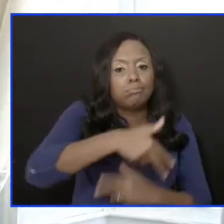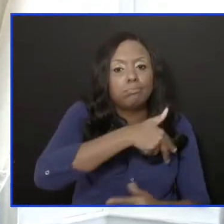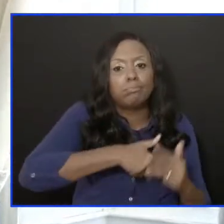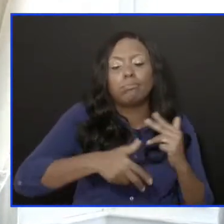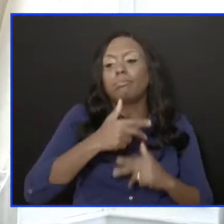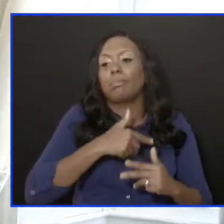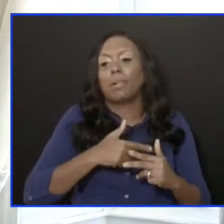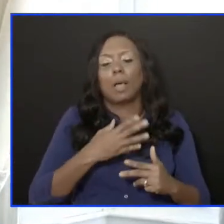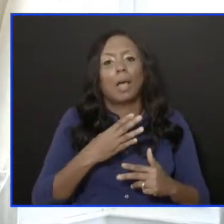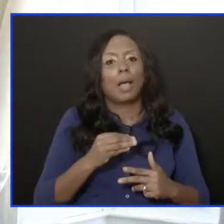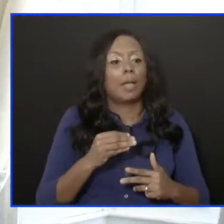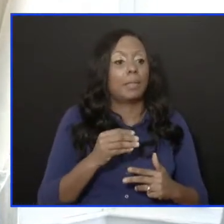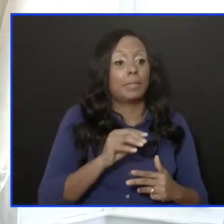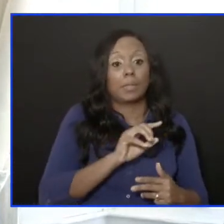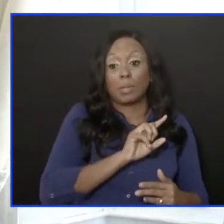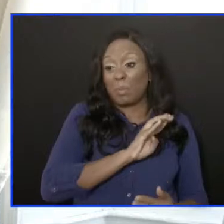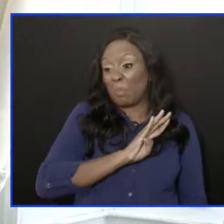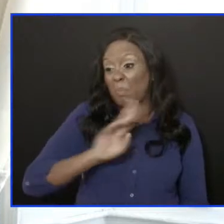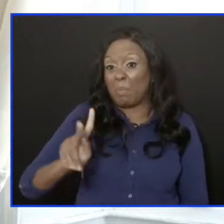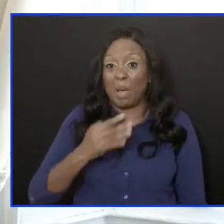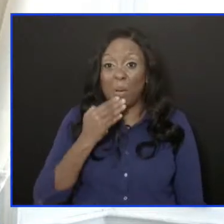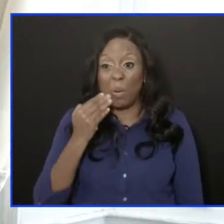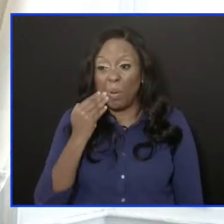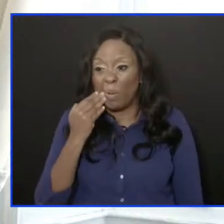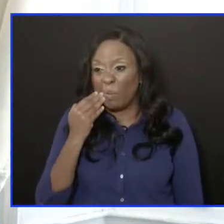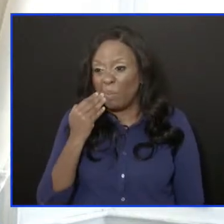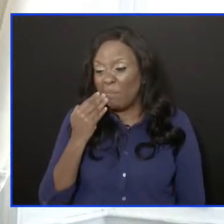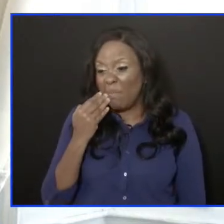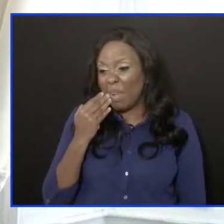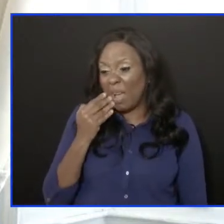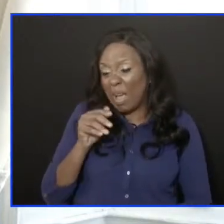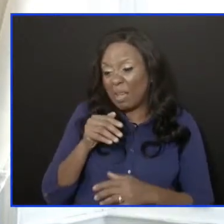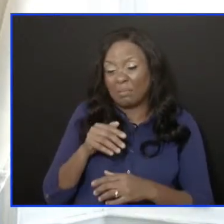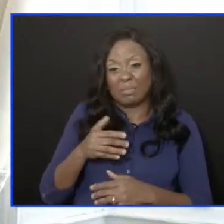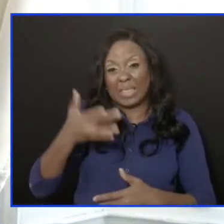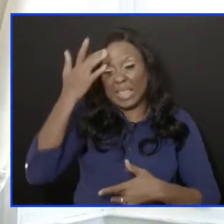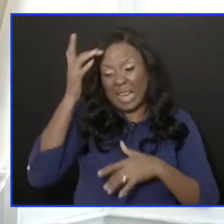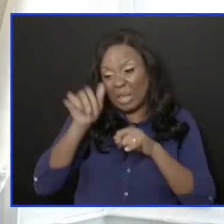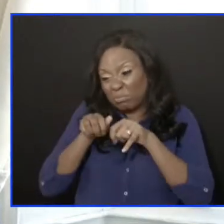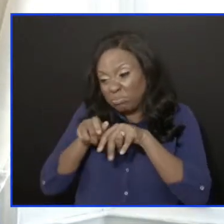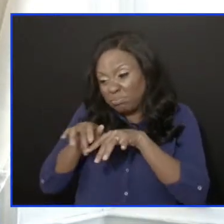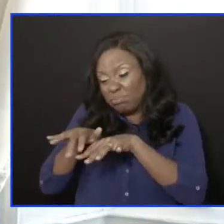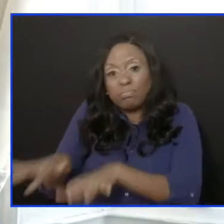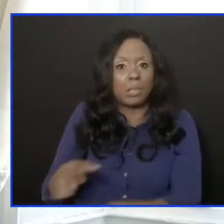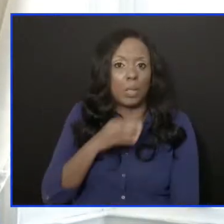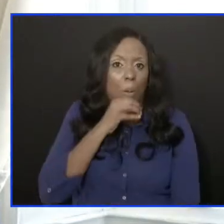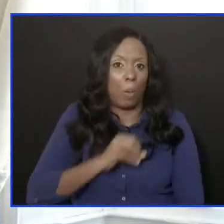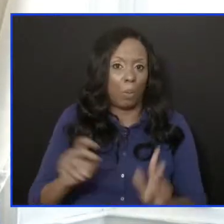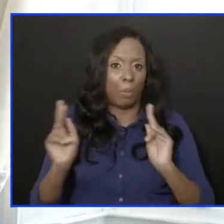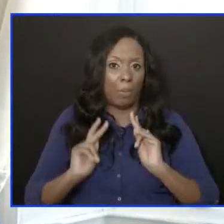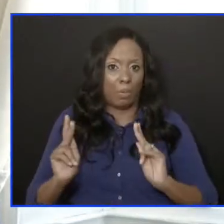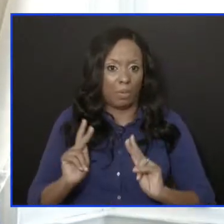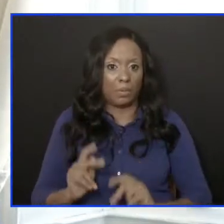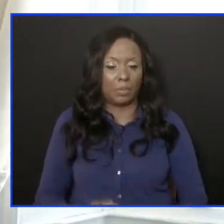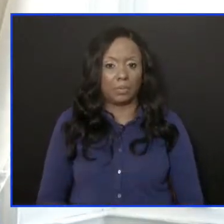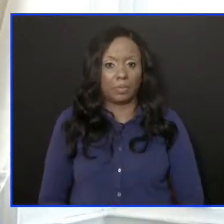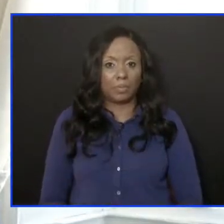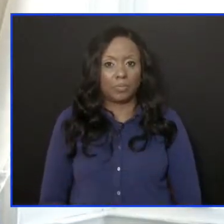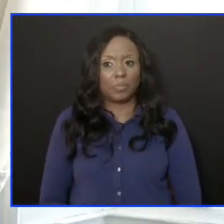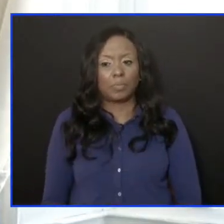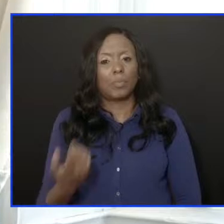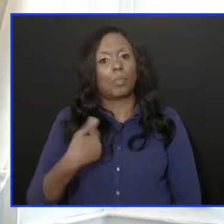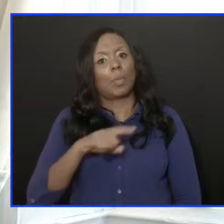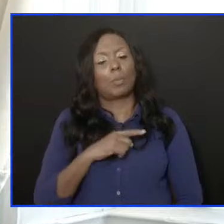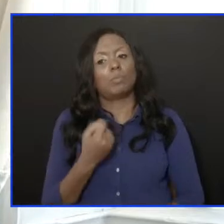they bring them back home for old granny or old grandpa at home. And it has an impact on their life. And although we have saved the far majority